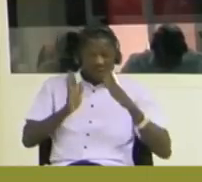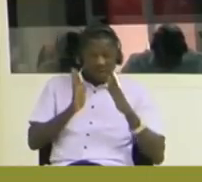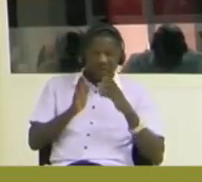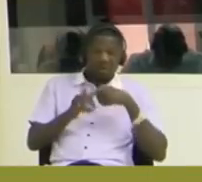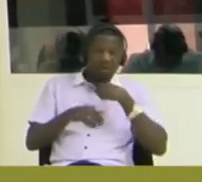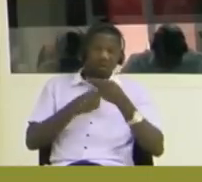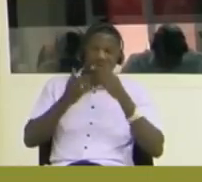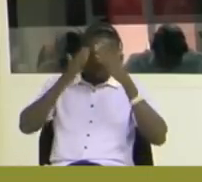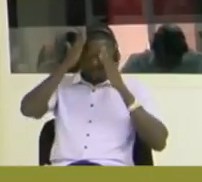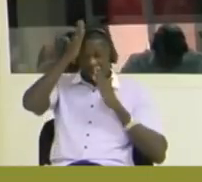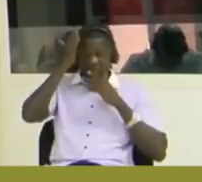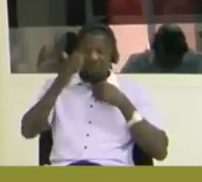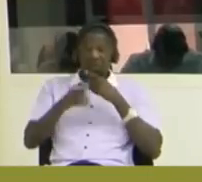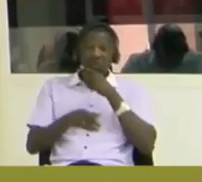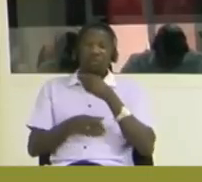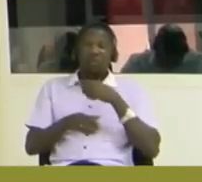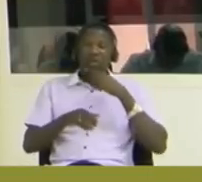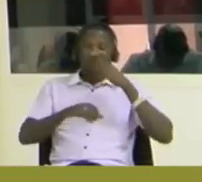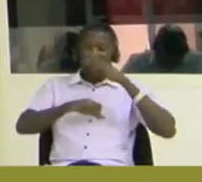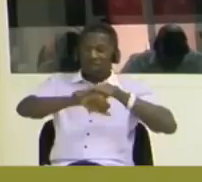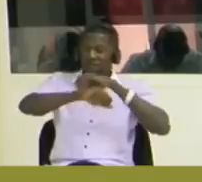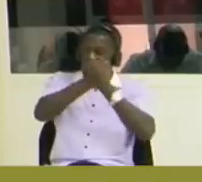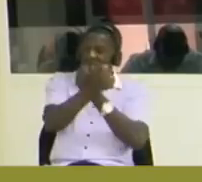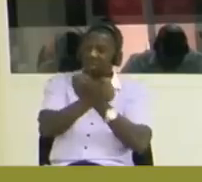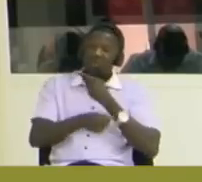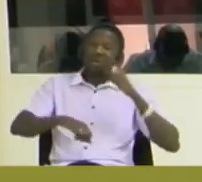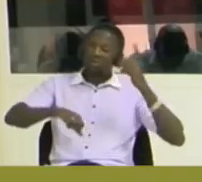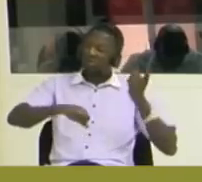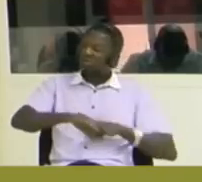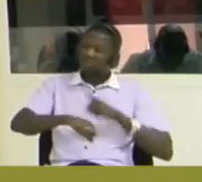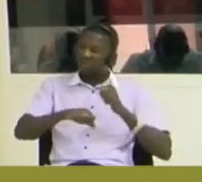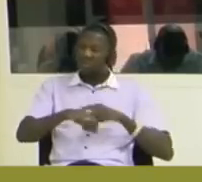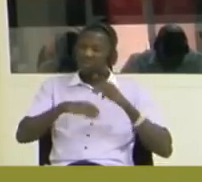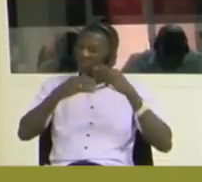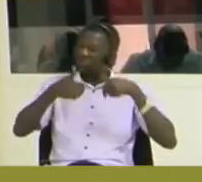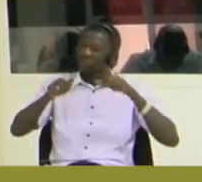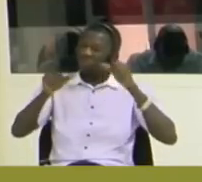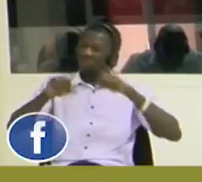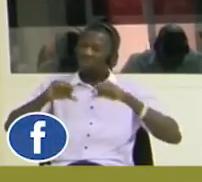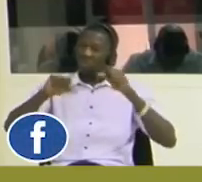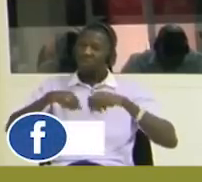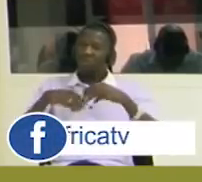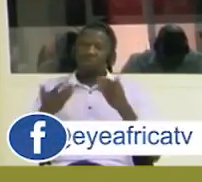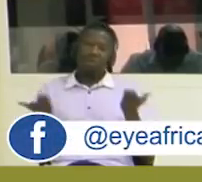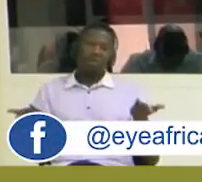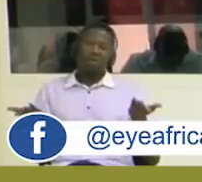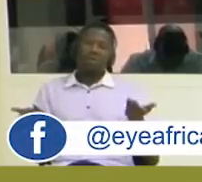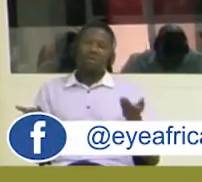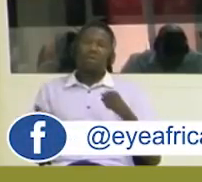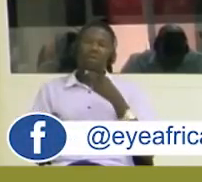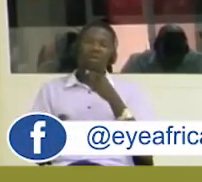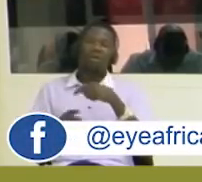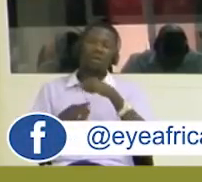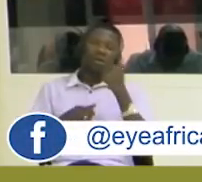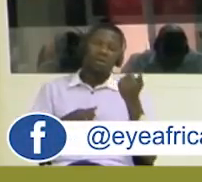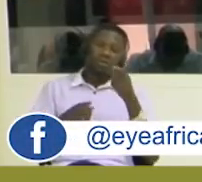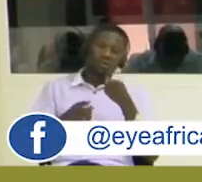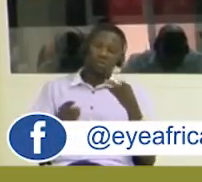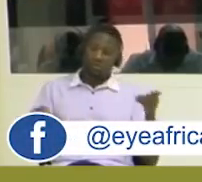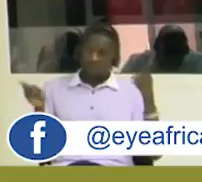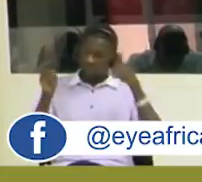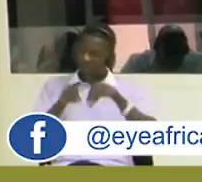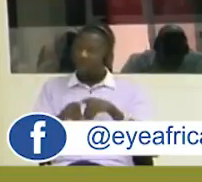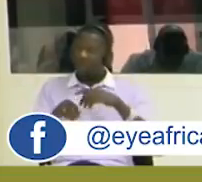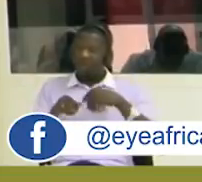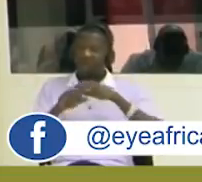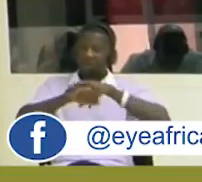the army was you are arrested, you are beaten to nonsense. And you participated in the arrest of Saad Ibu